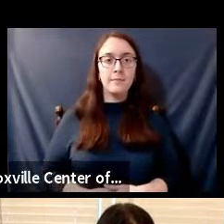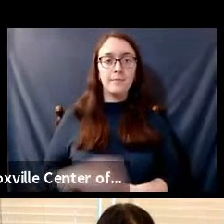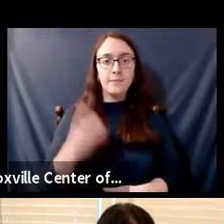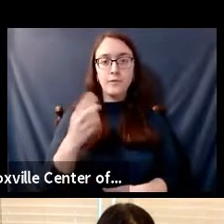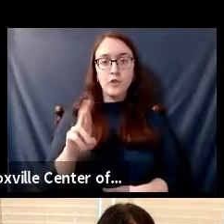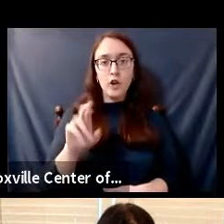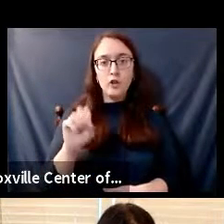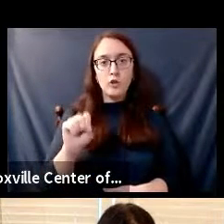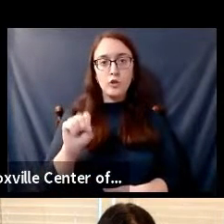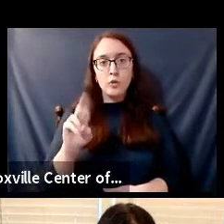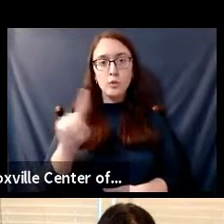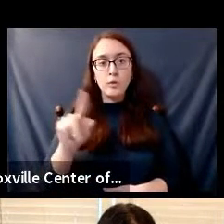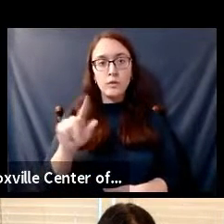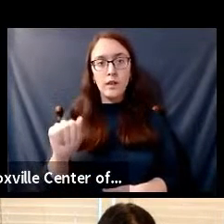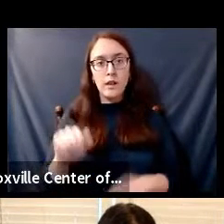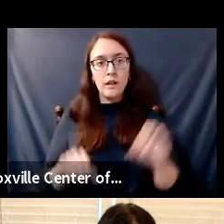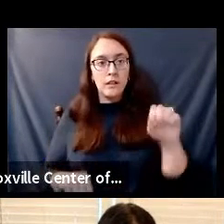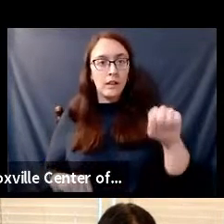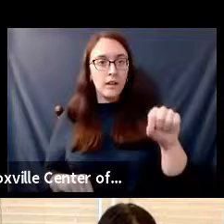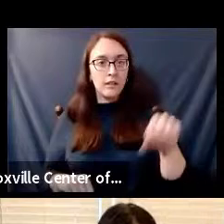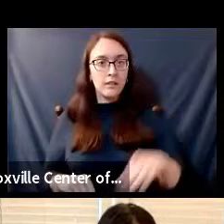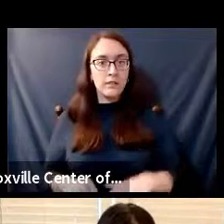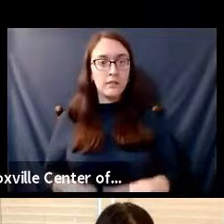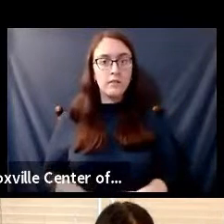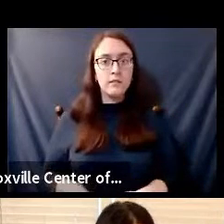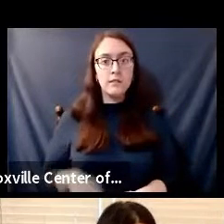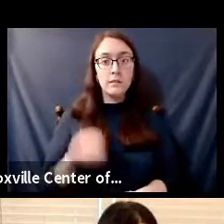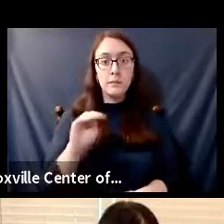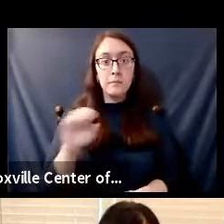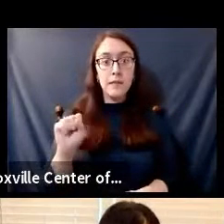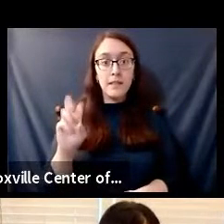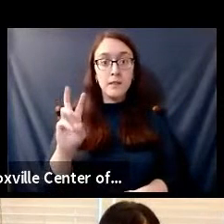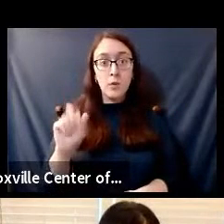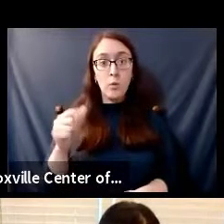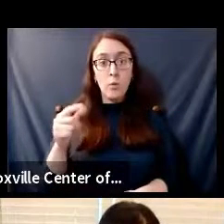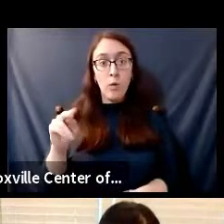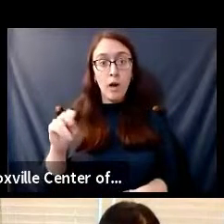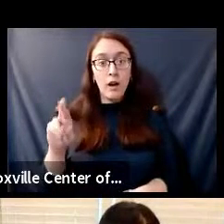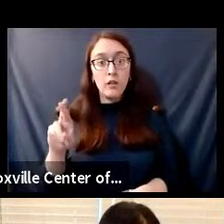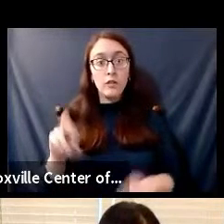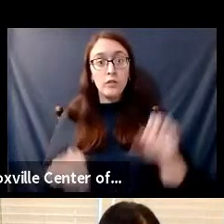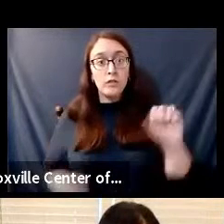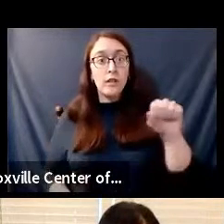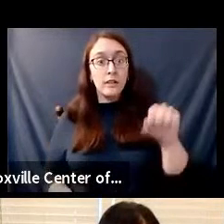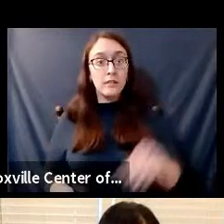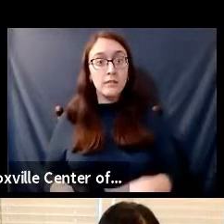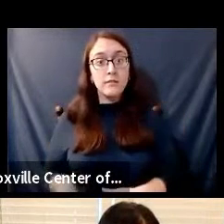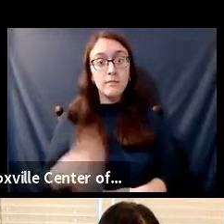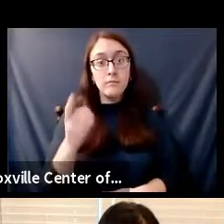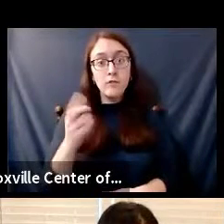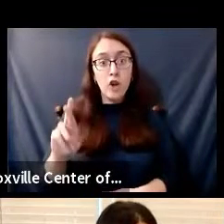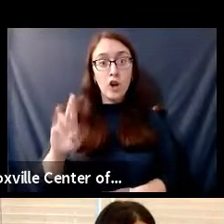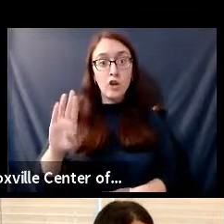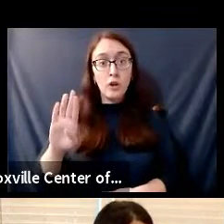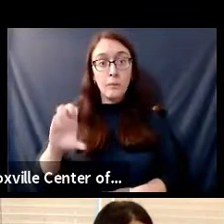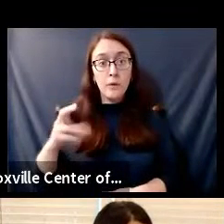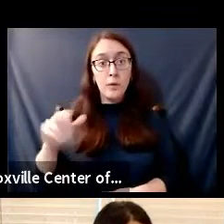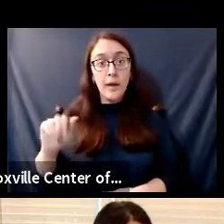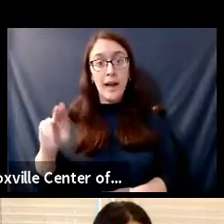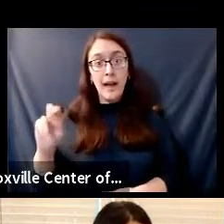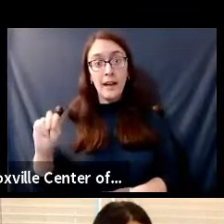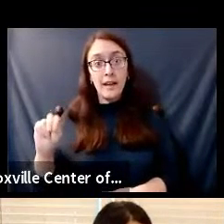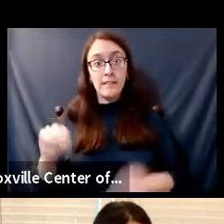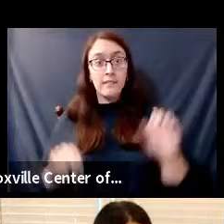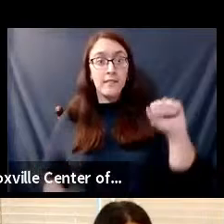Dr. Souza, Yes? Ms. Wagner, Yes. and Dr. Buchanan.